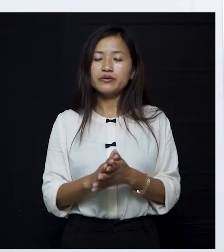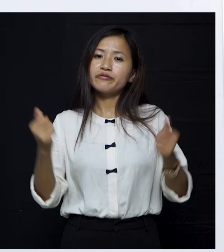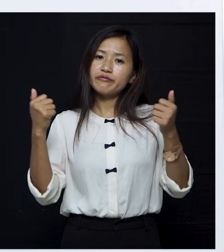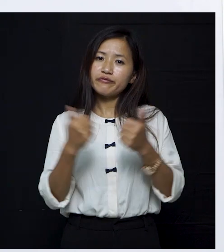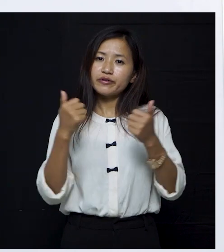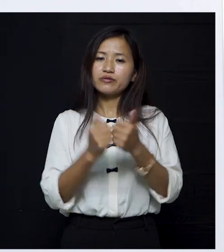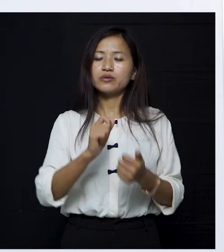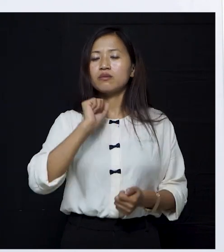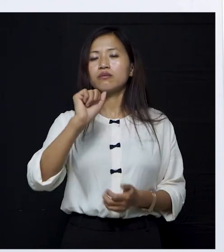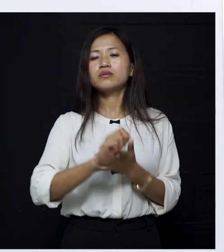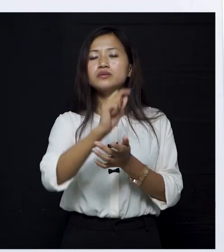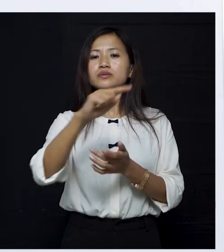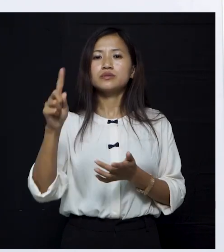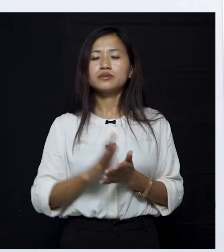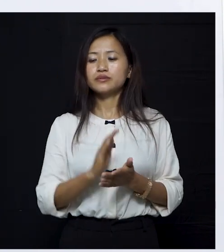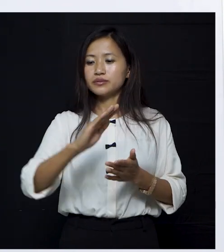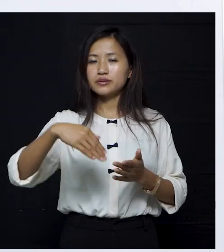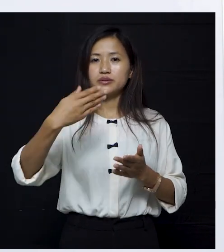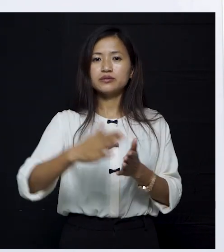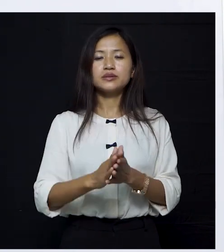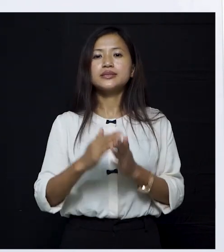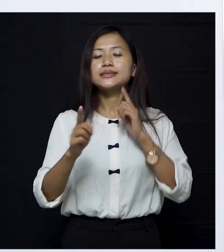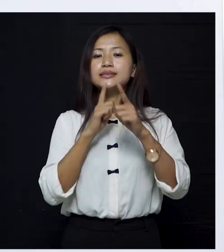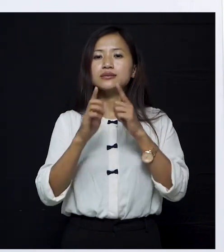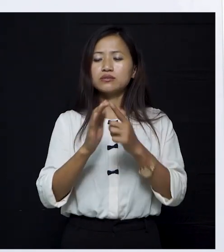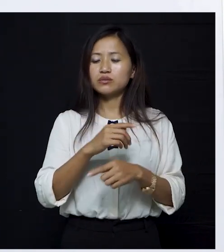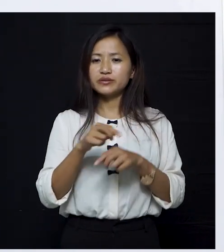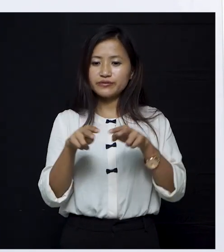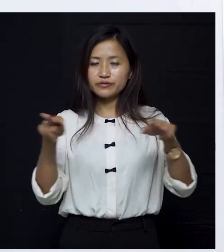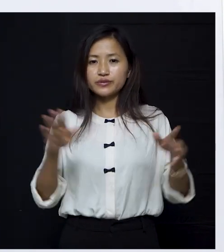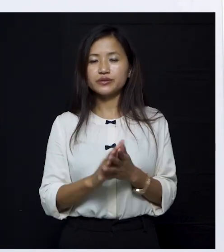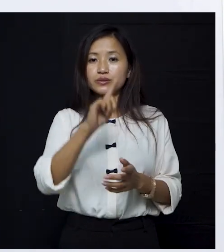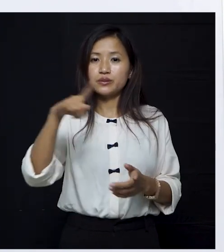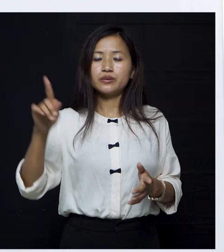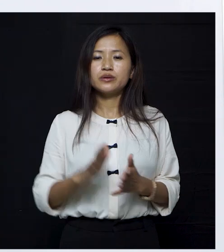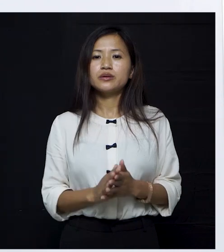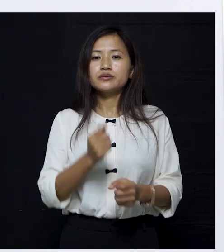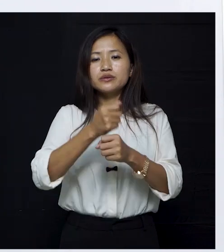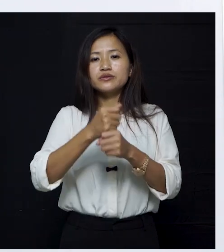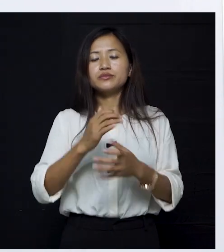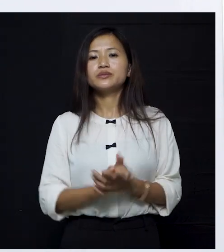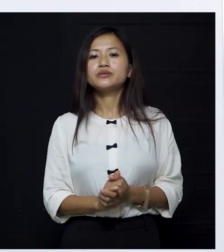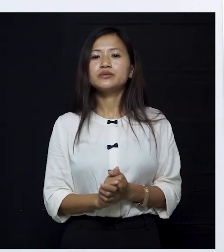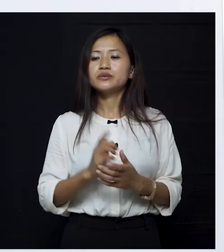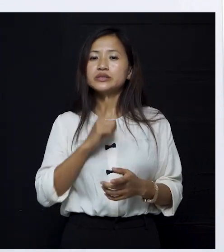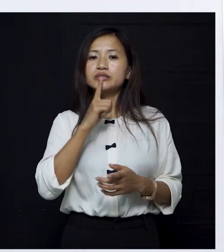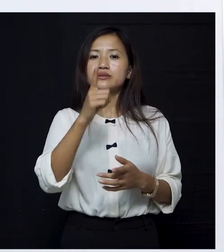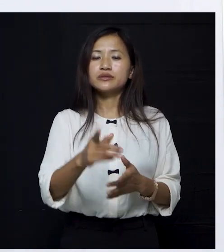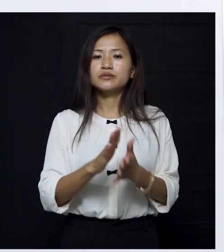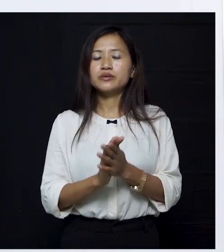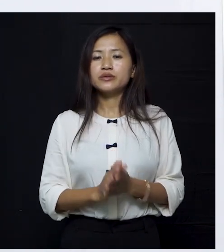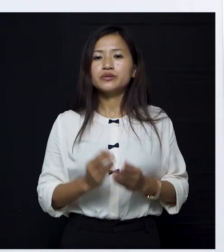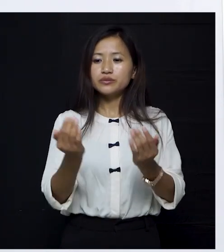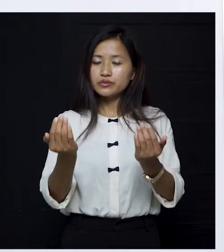your rights. Because later on, we are going to discuss about all those different rights that the government has introduced in